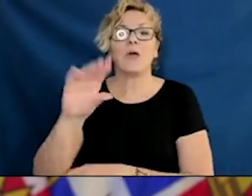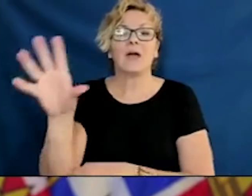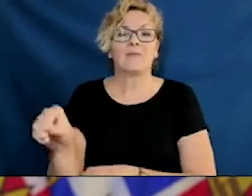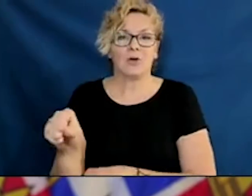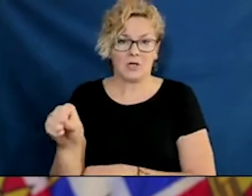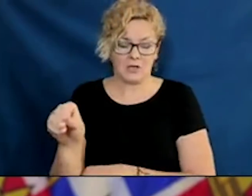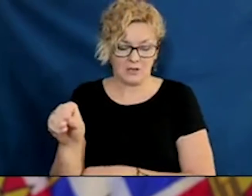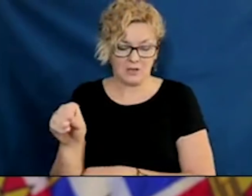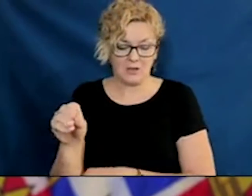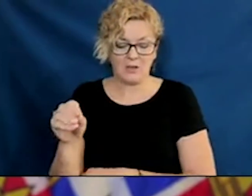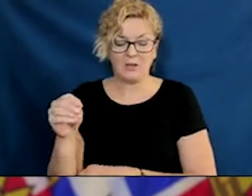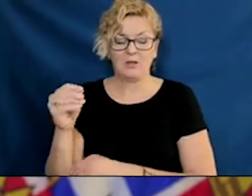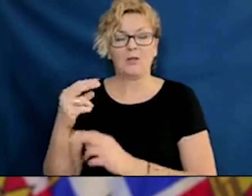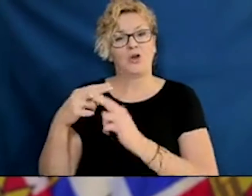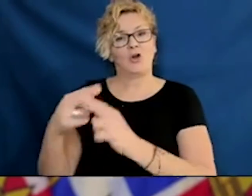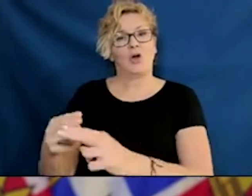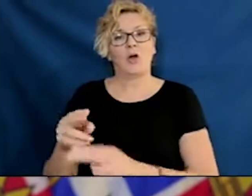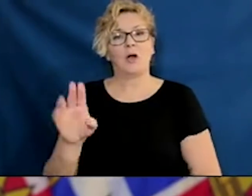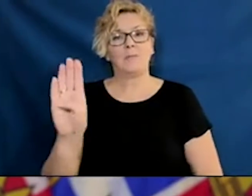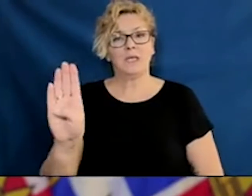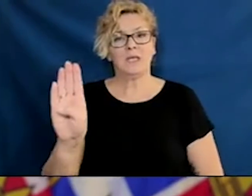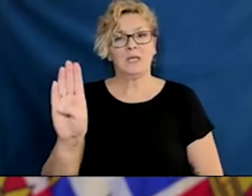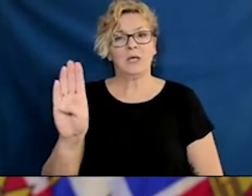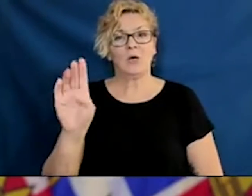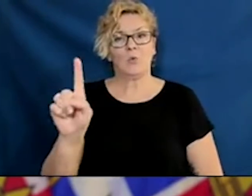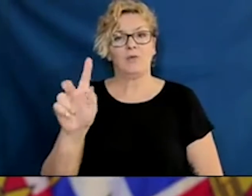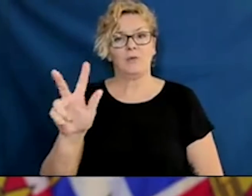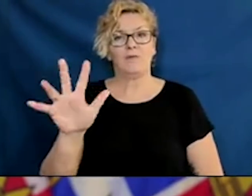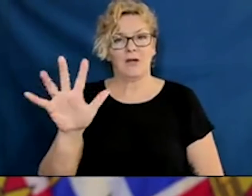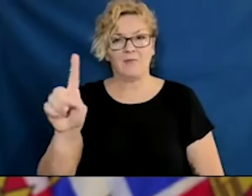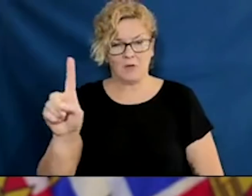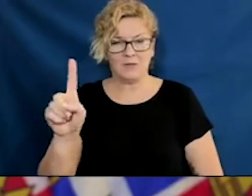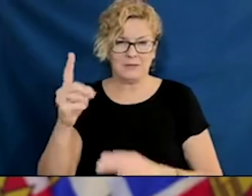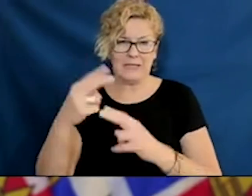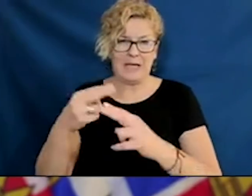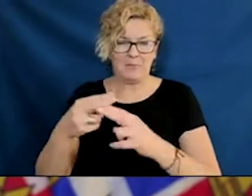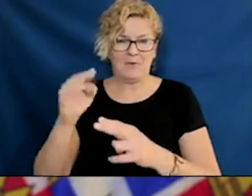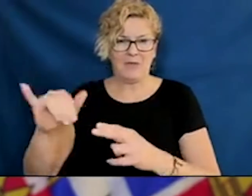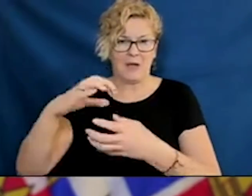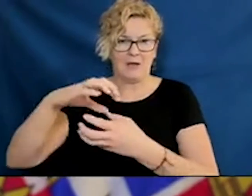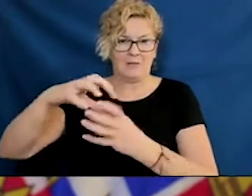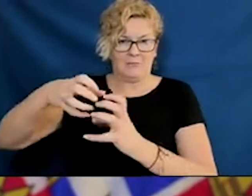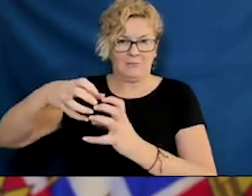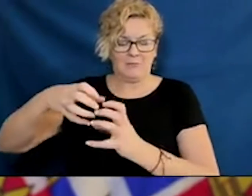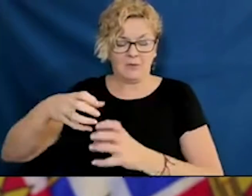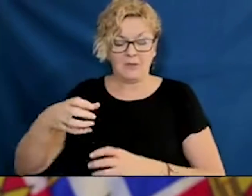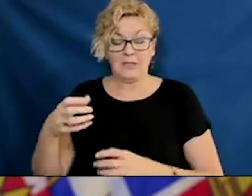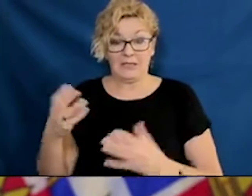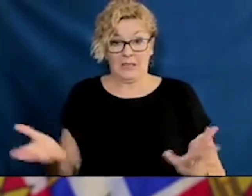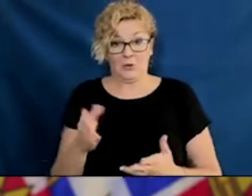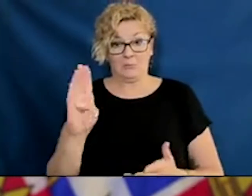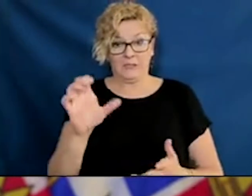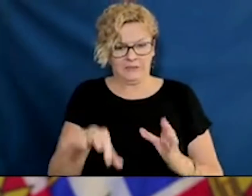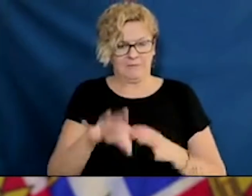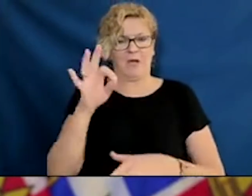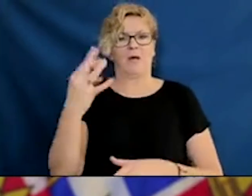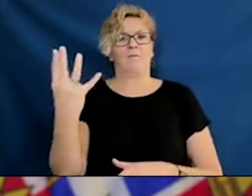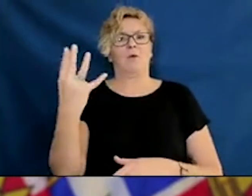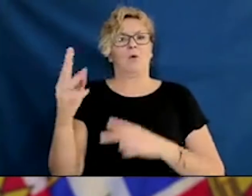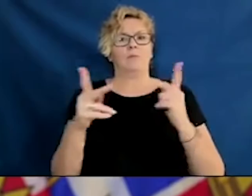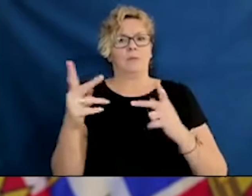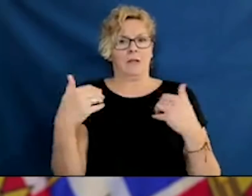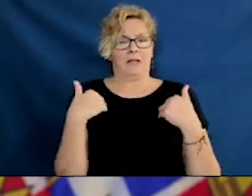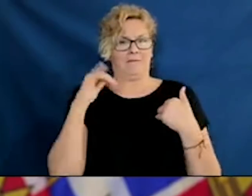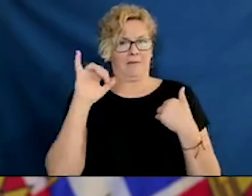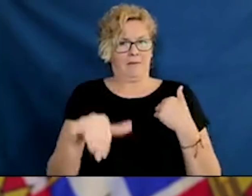were unlinked community cases, and 1 was a contact of one of these cases. In addition, we